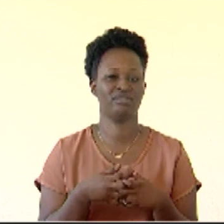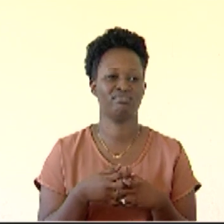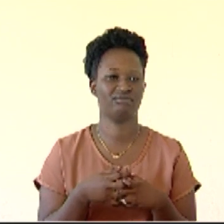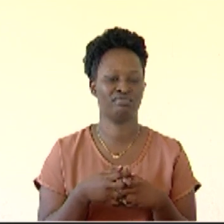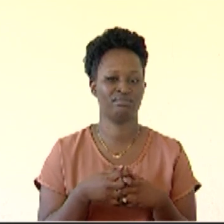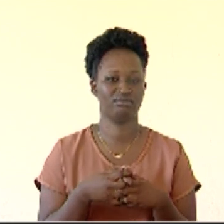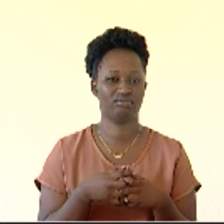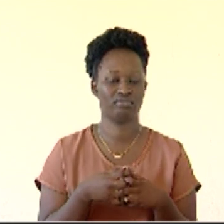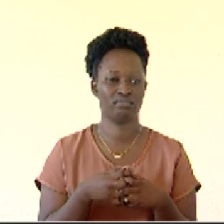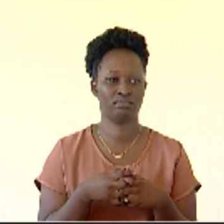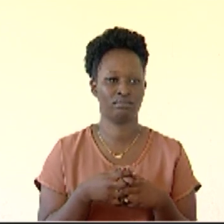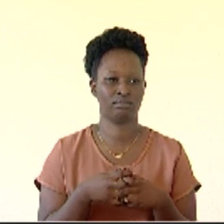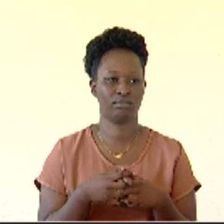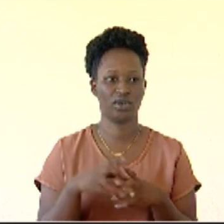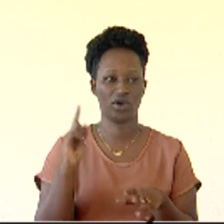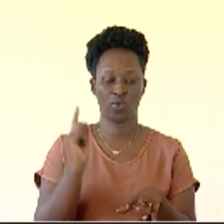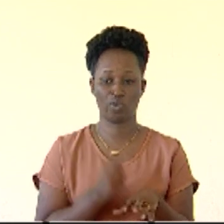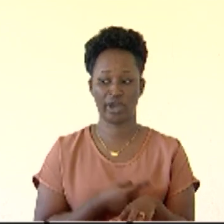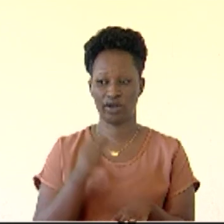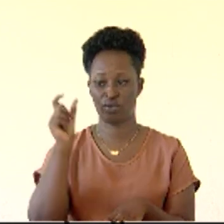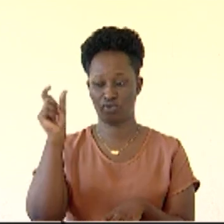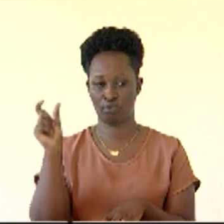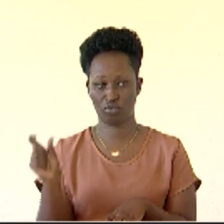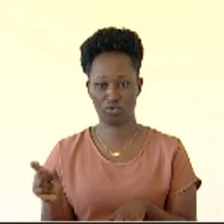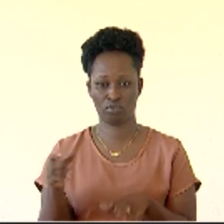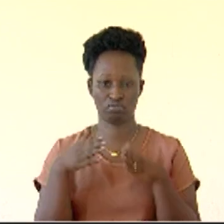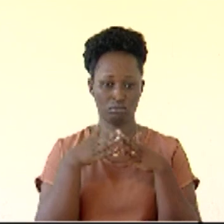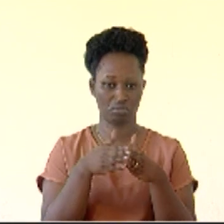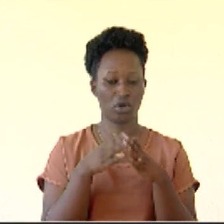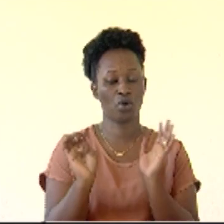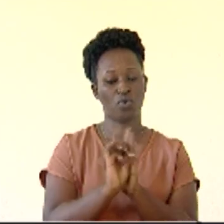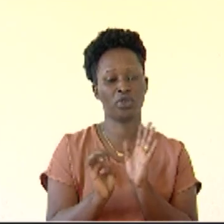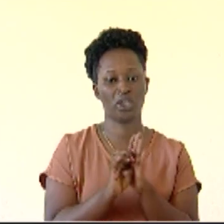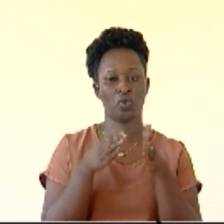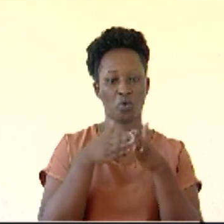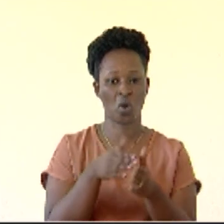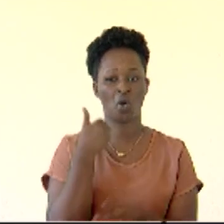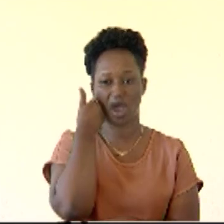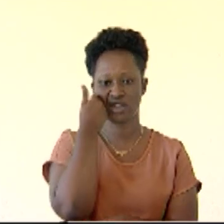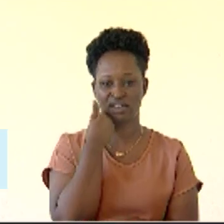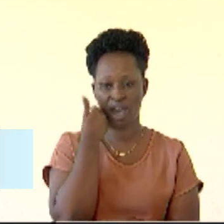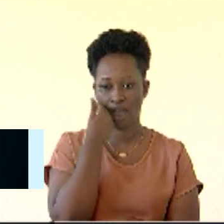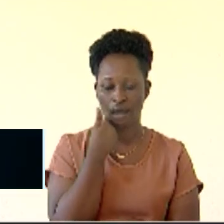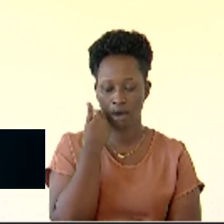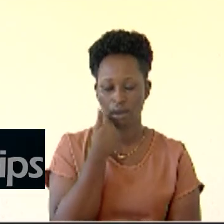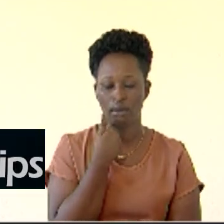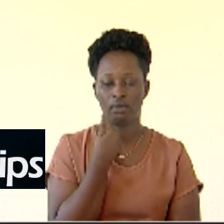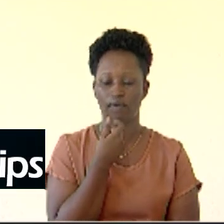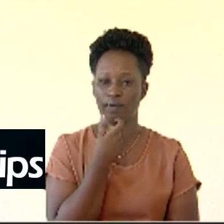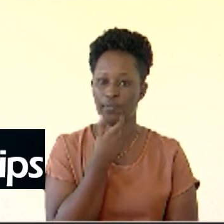In this case, when one engages with sex workers, talk about sex workers, these